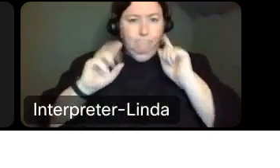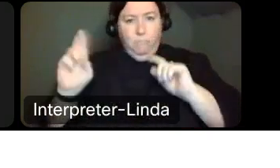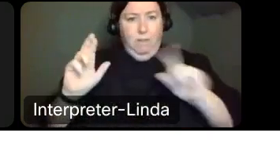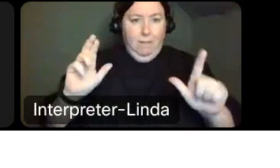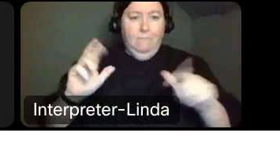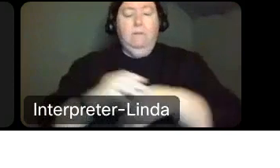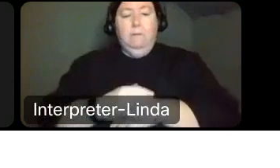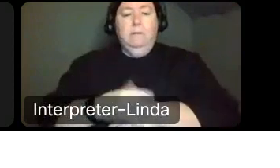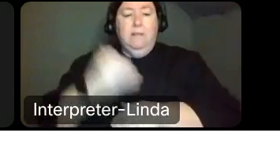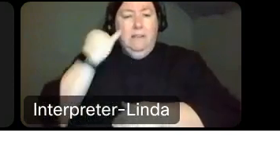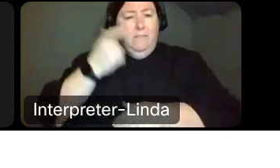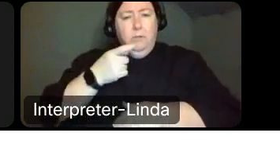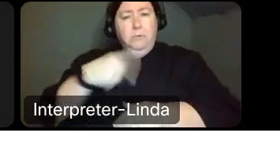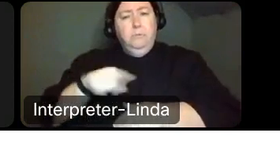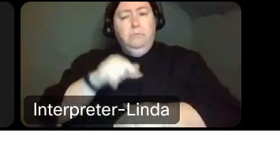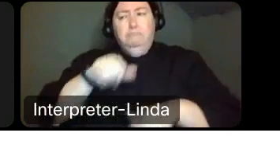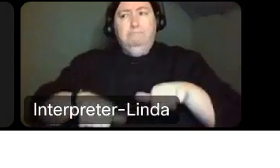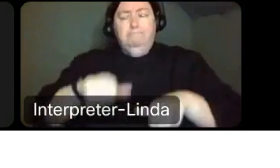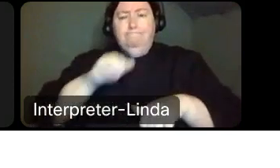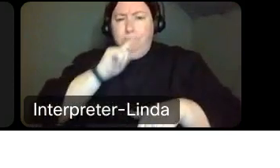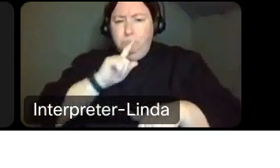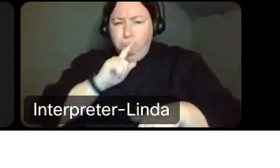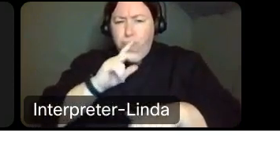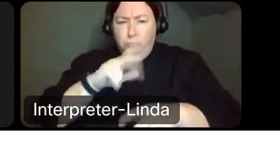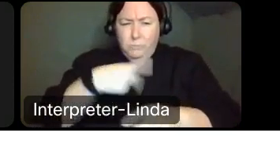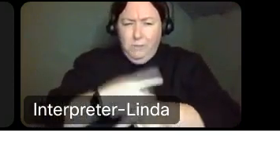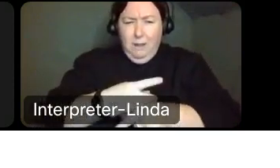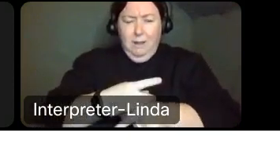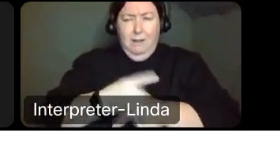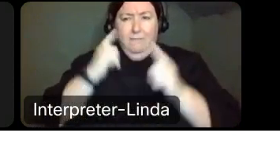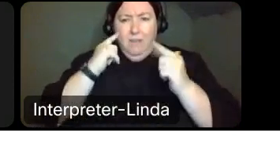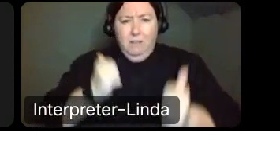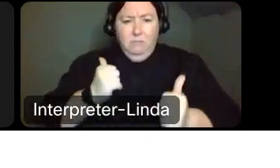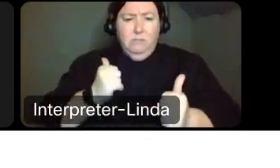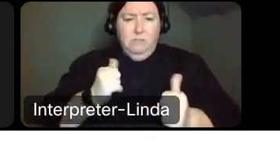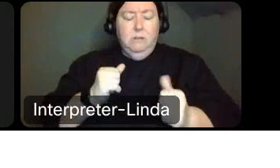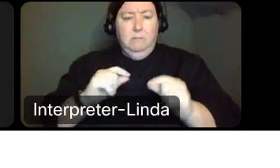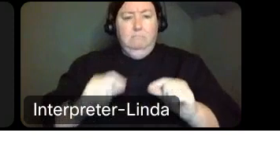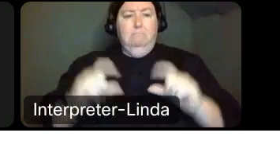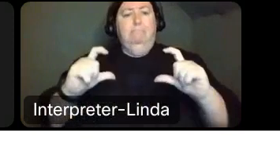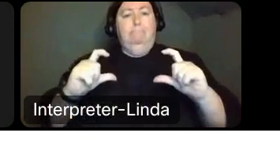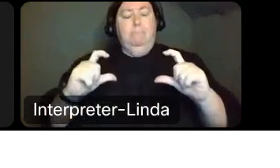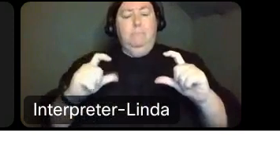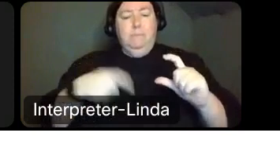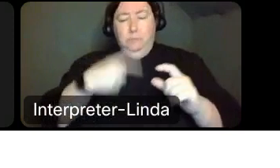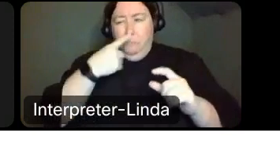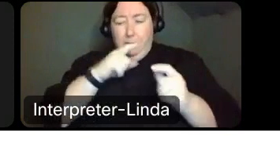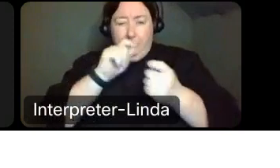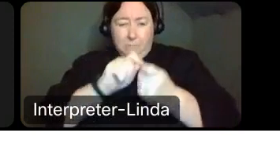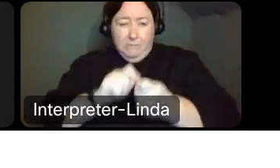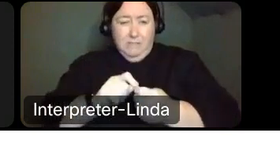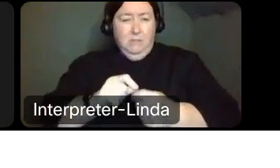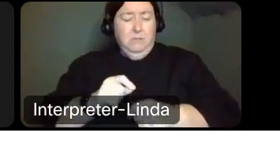If you're not sure the type of hearing loss they have, a box will pop up and ask, can you specify or just tell us more